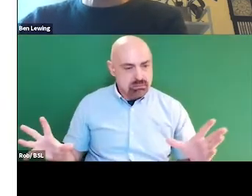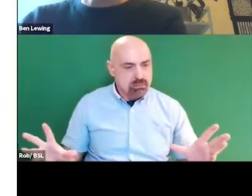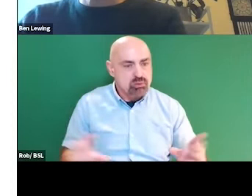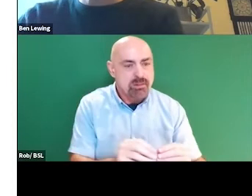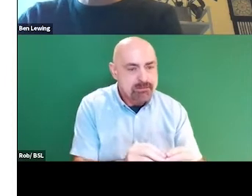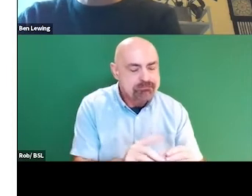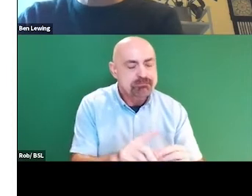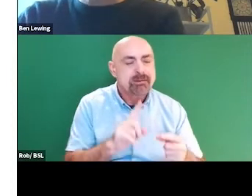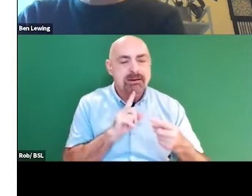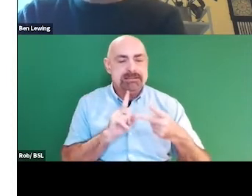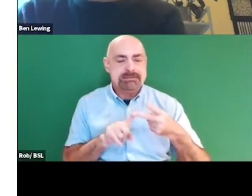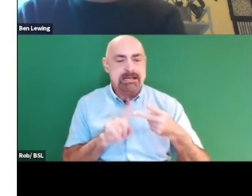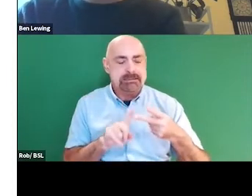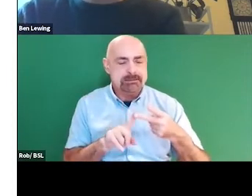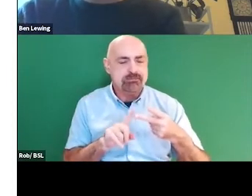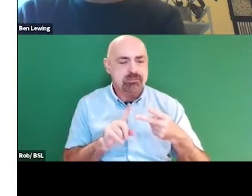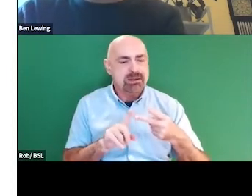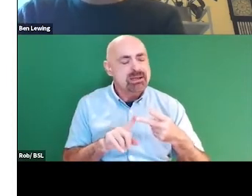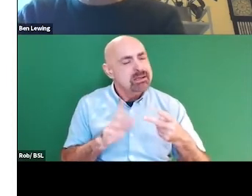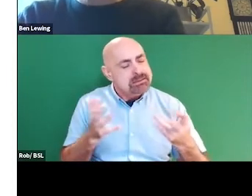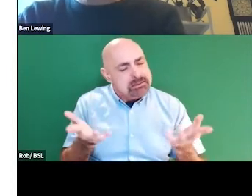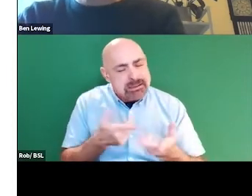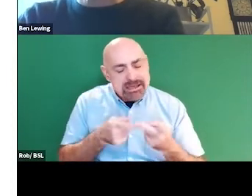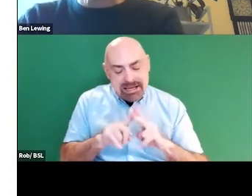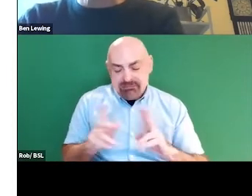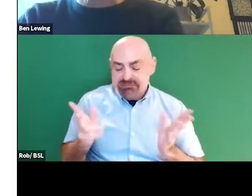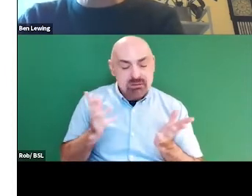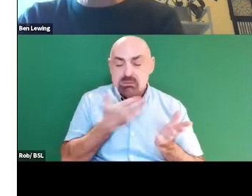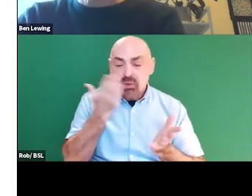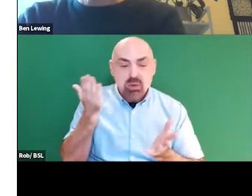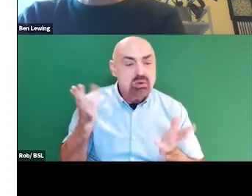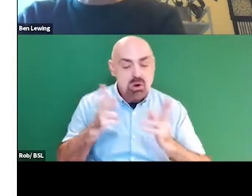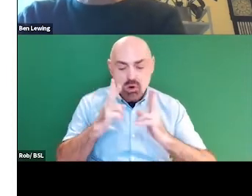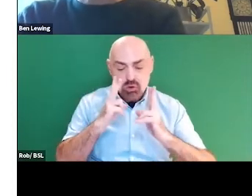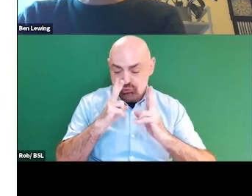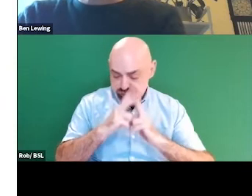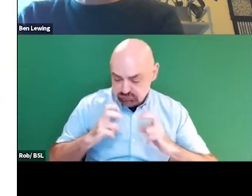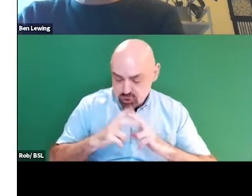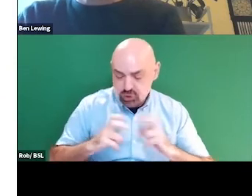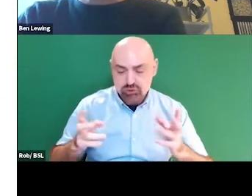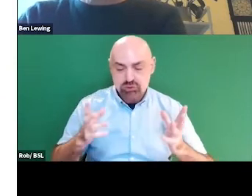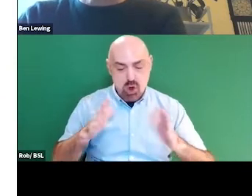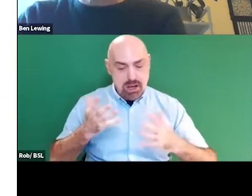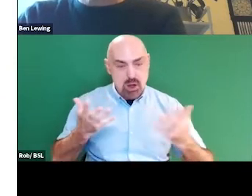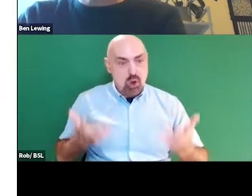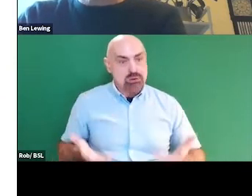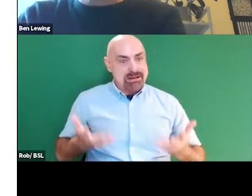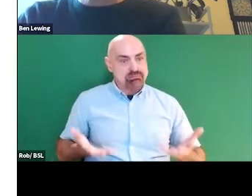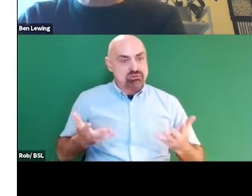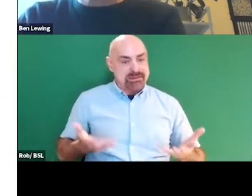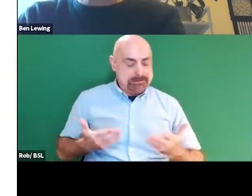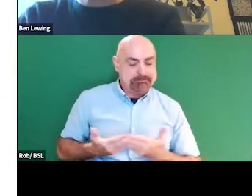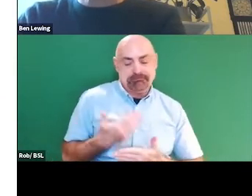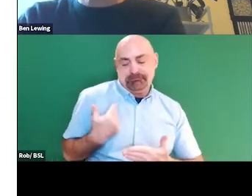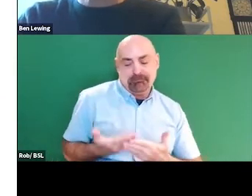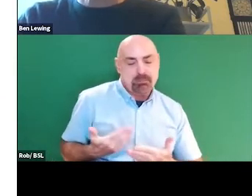Second, we highlighted that lack of research evidence on contemporary approaches is compounded by a lack